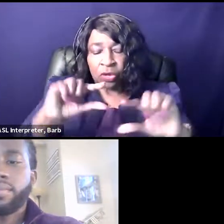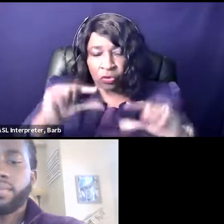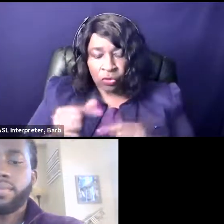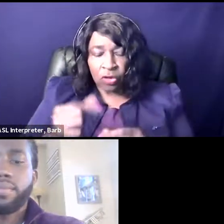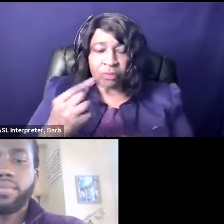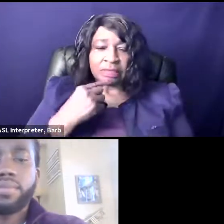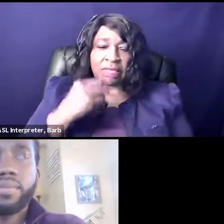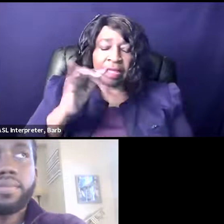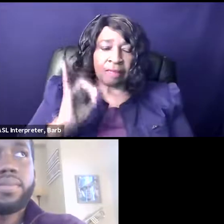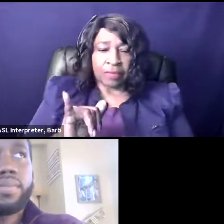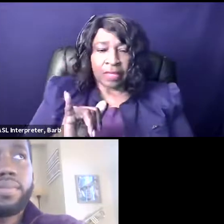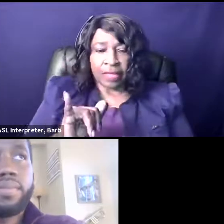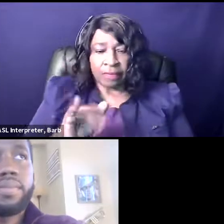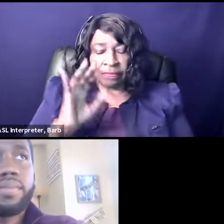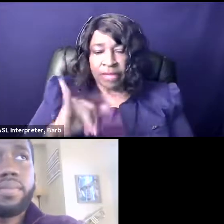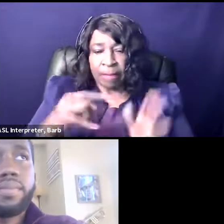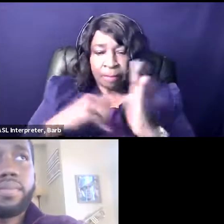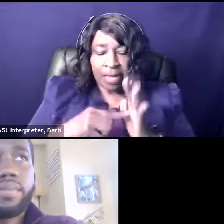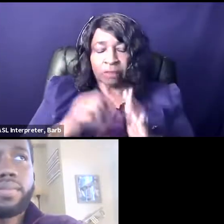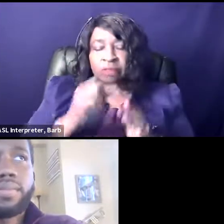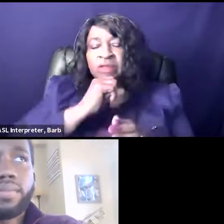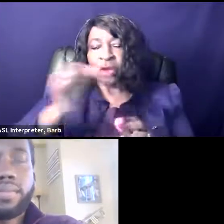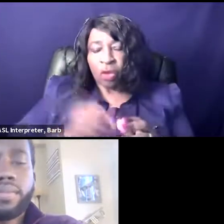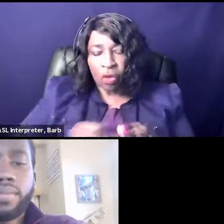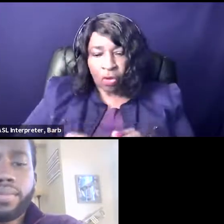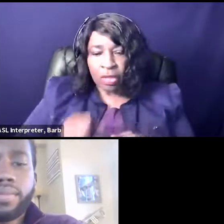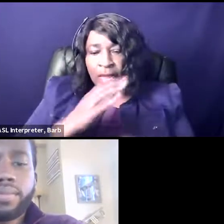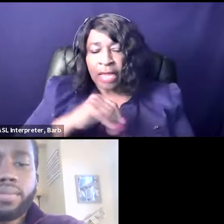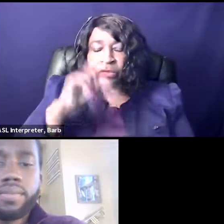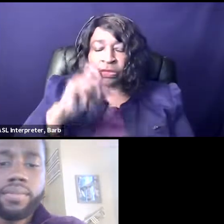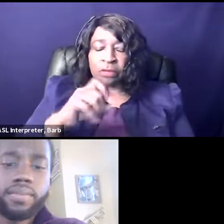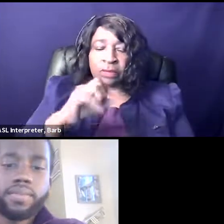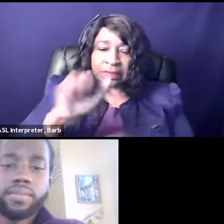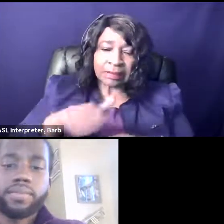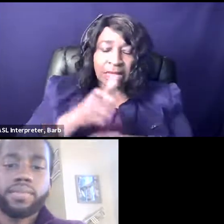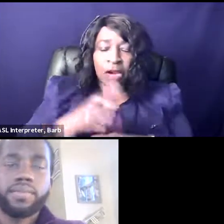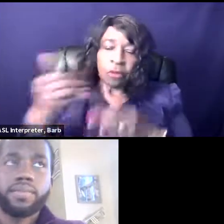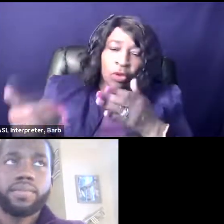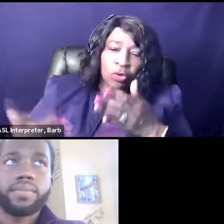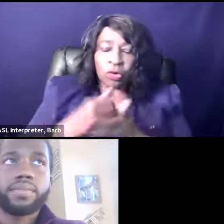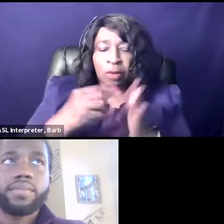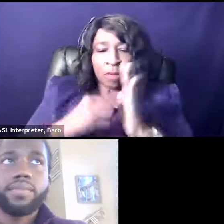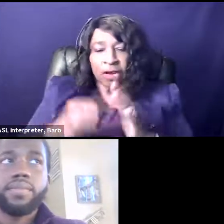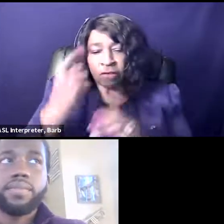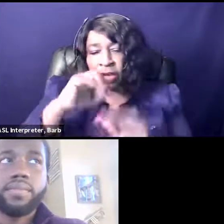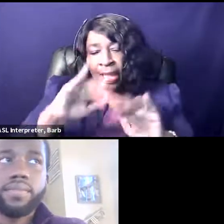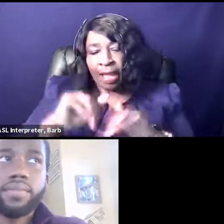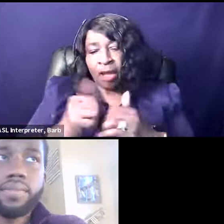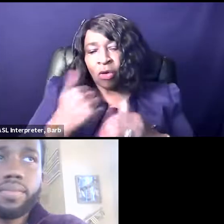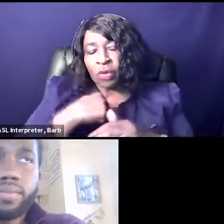that, that model is outdated and there should be a new model for how we access and